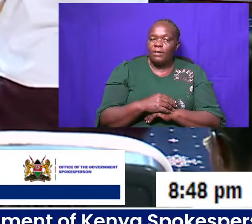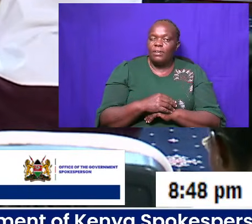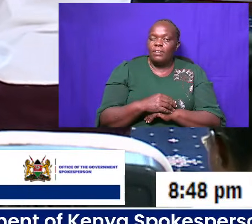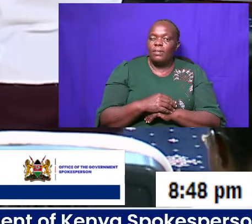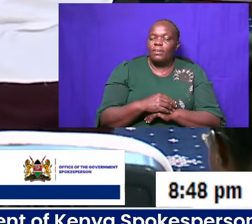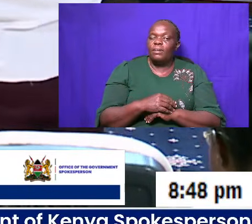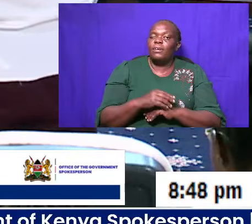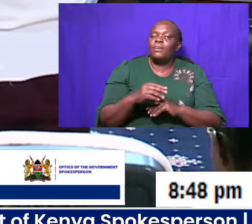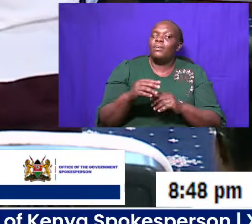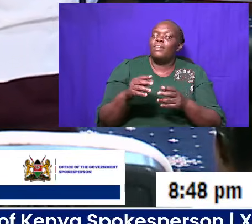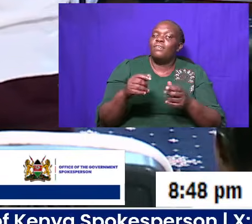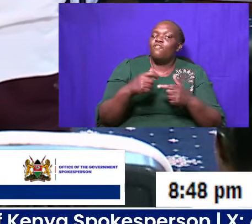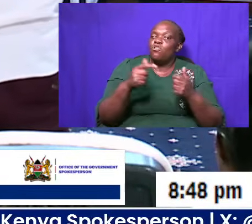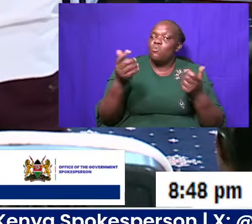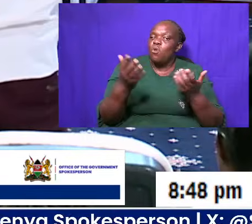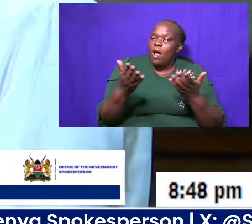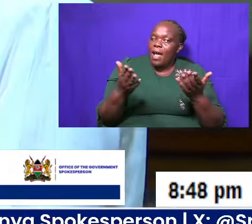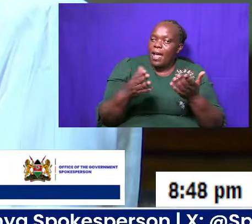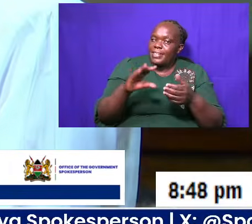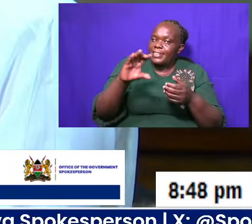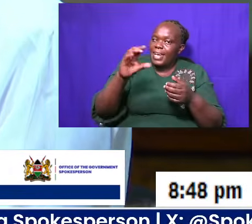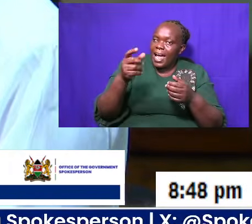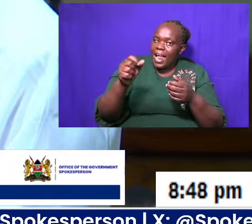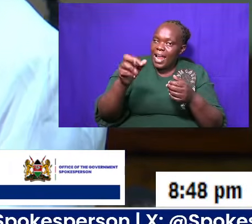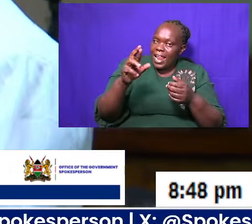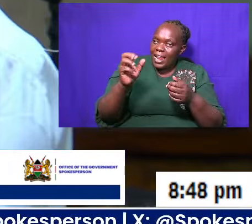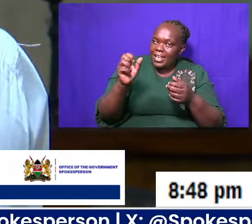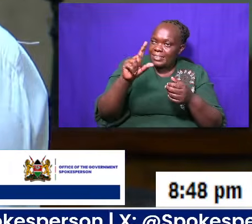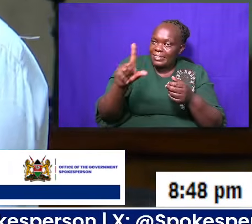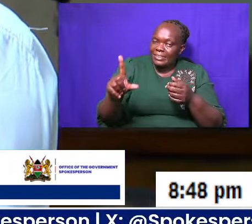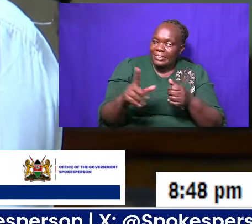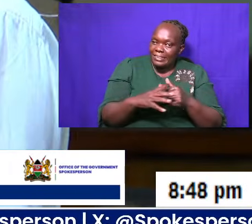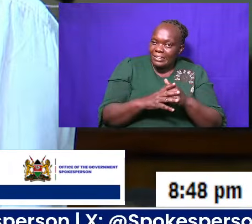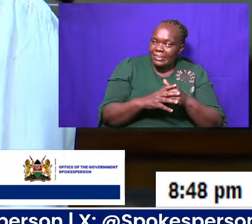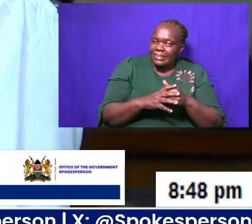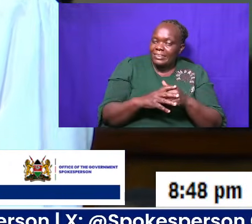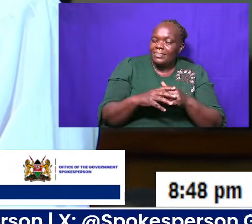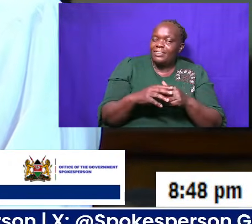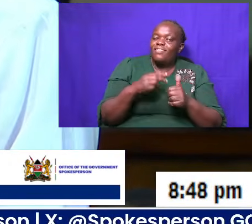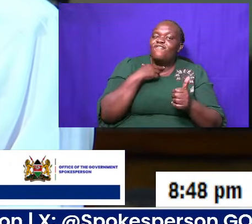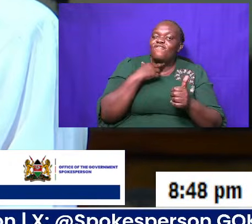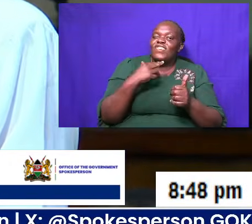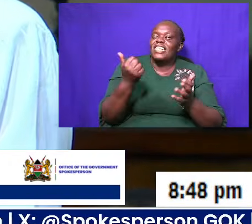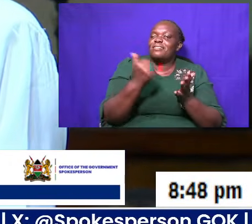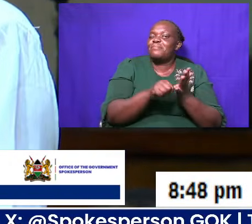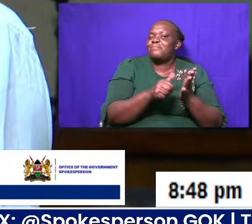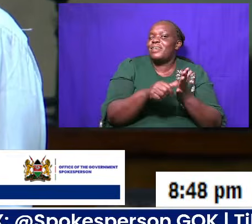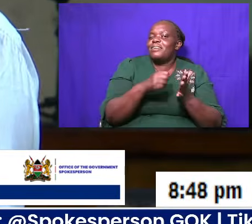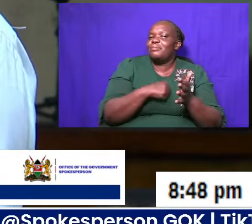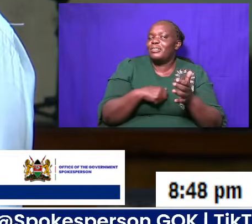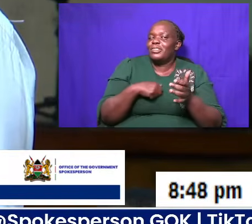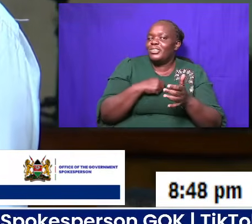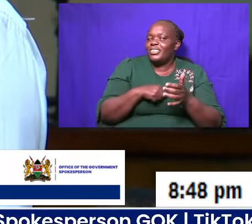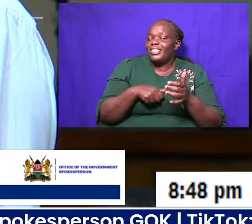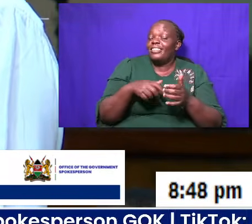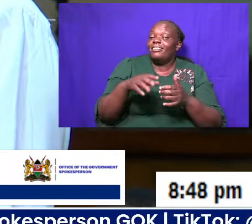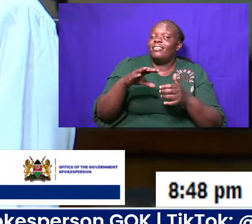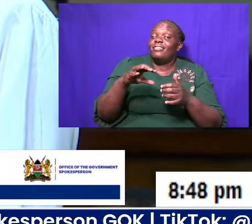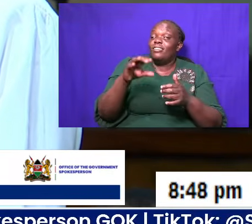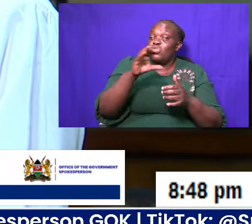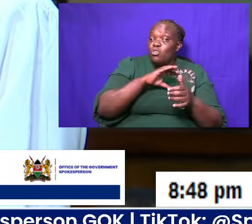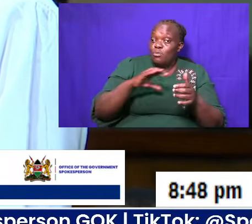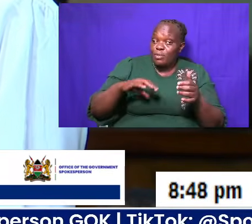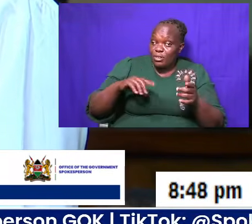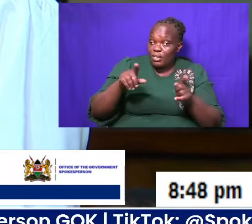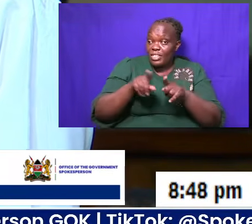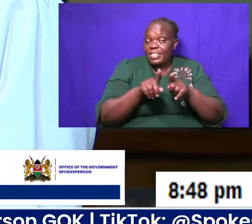Charles, and you are Charles who? Charles Ndongo from Nyandarua. And my question is, how does National Gender and Equality Commission protect the